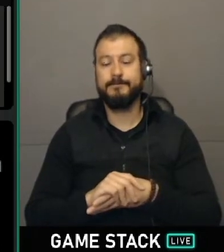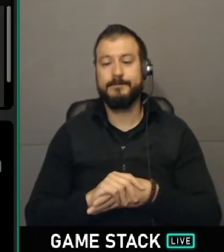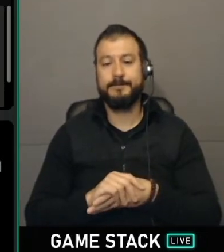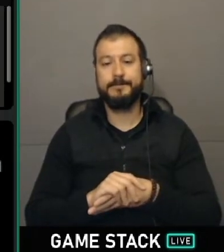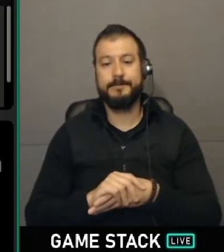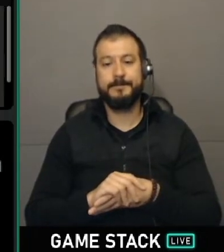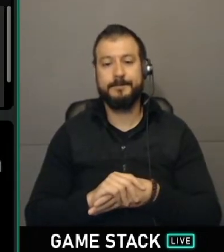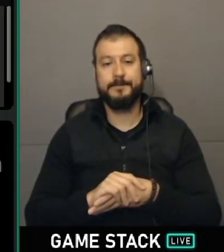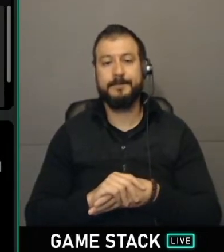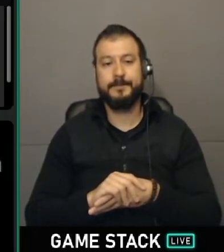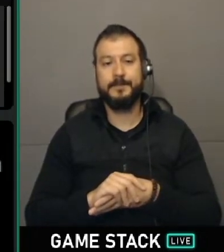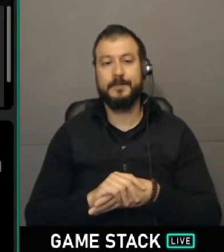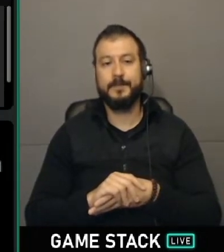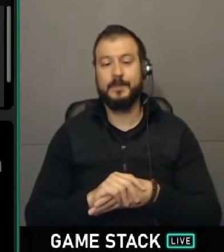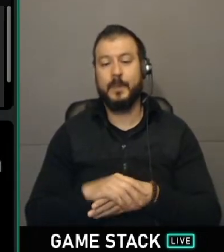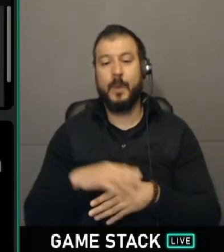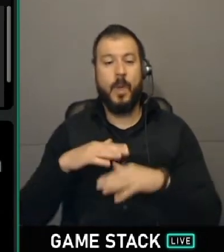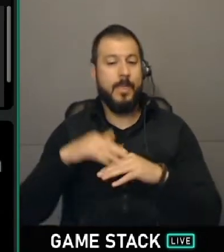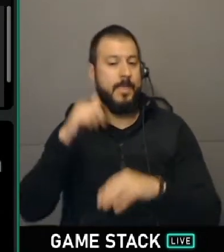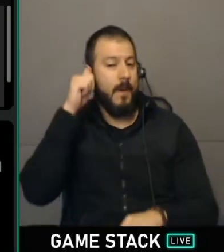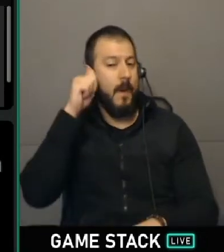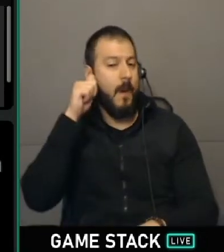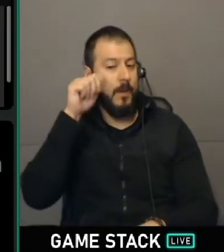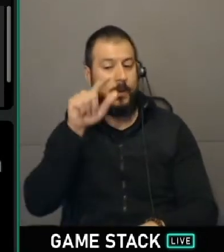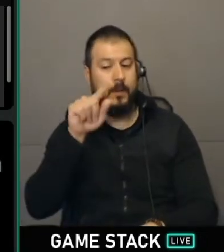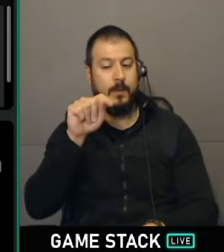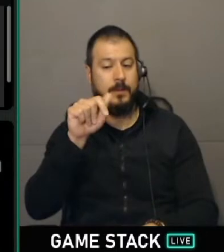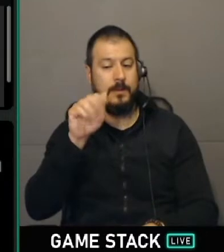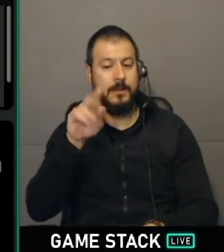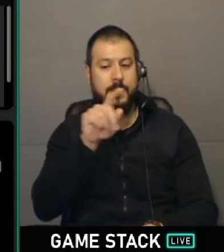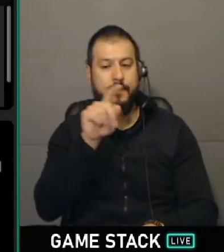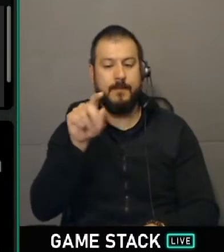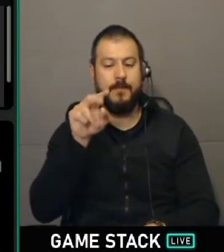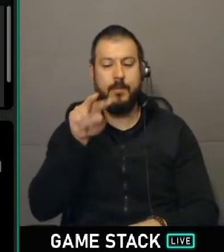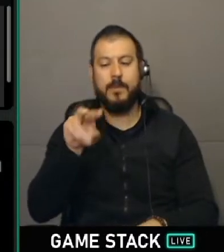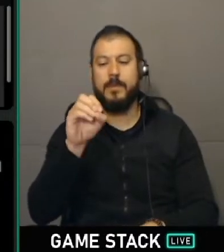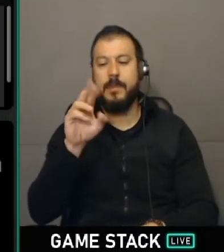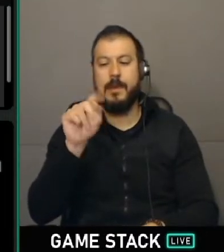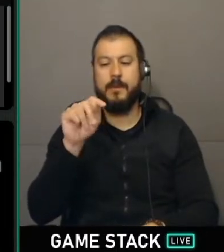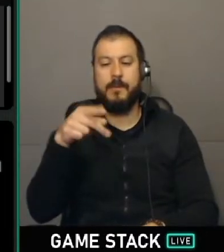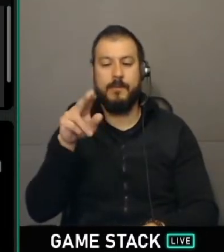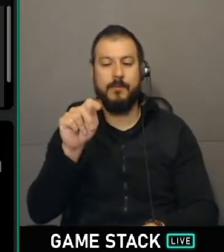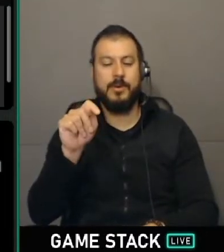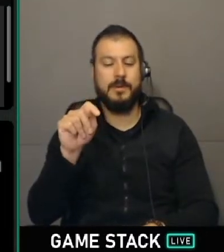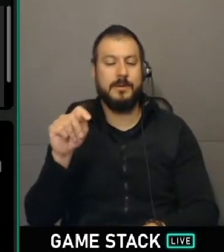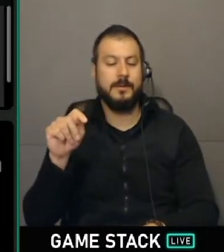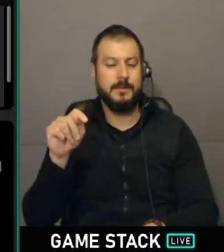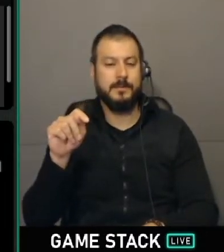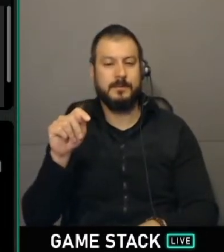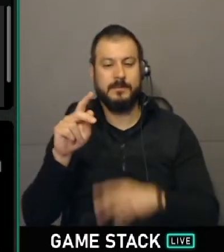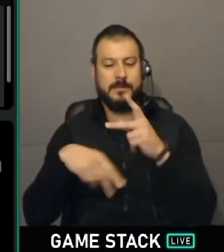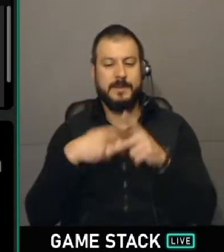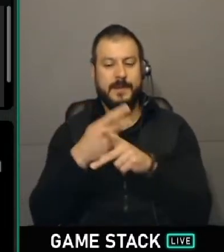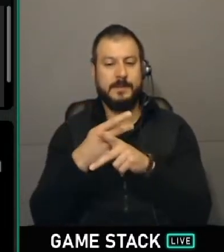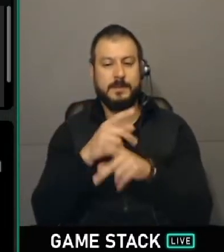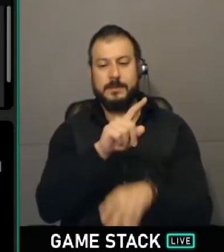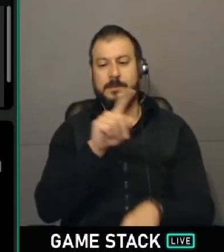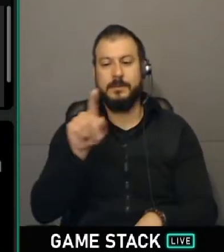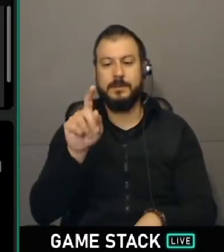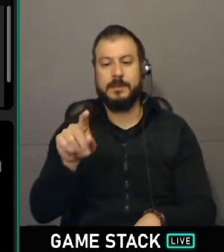On the Audio tab, look at the output device and select the Windows